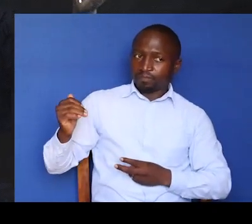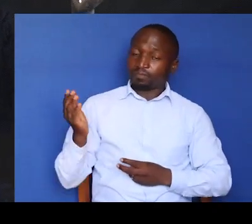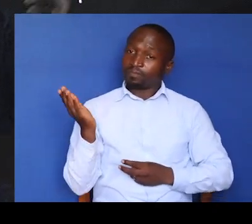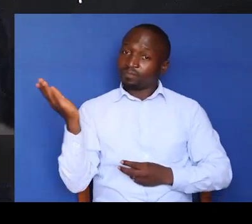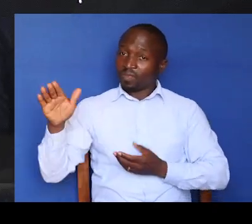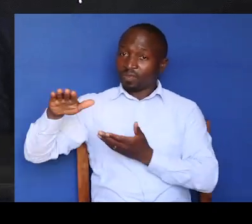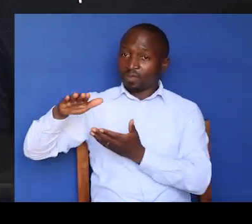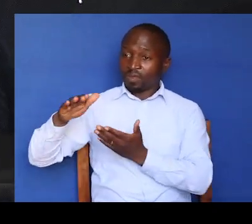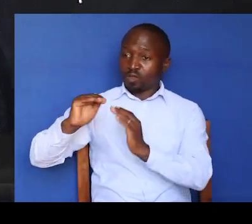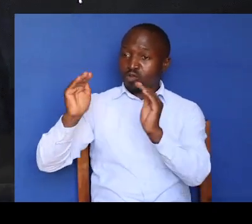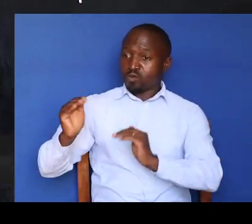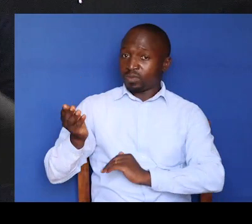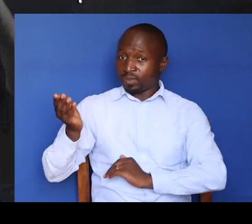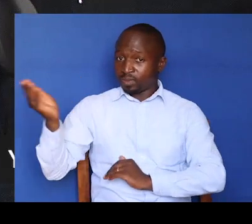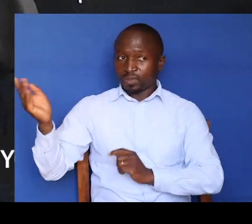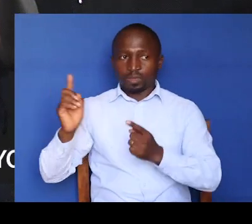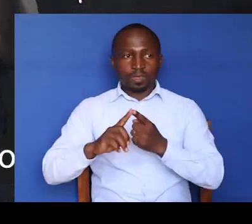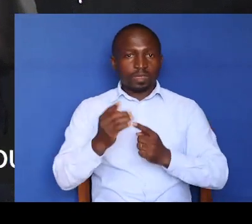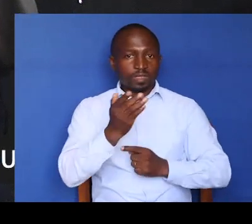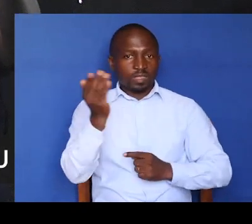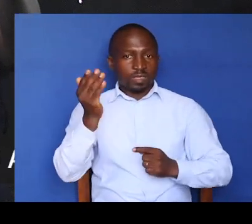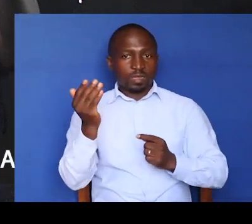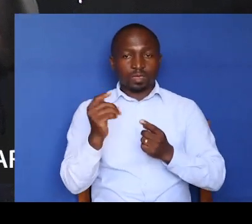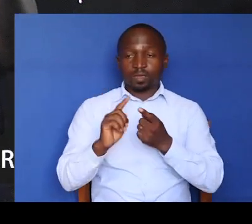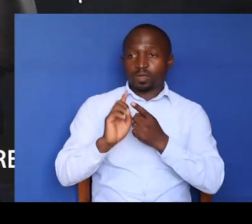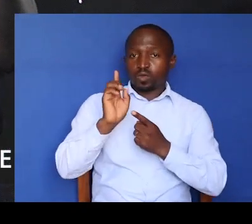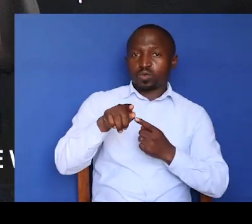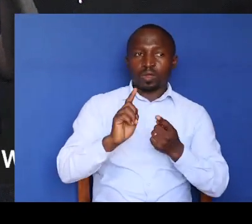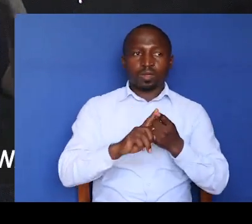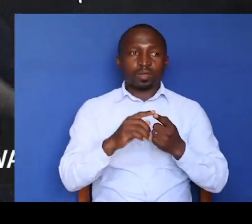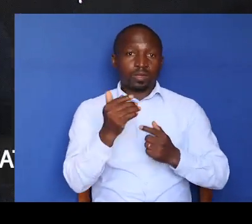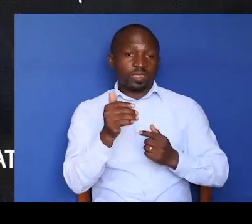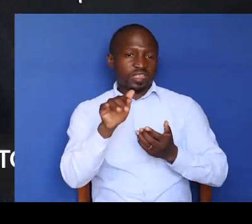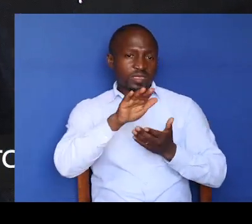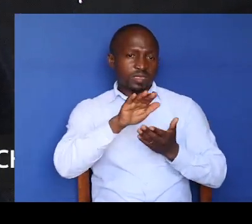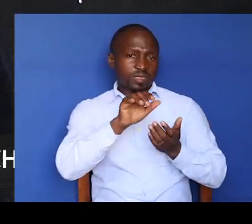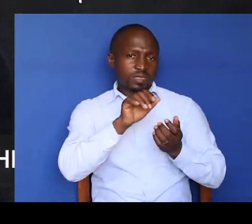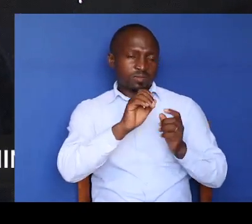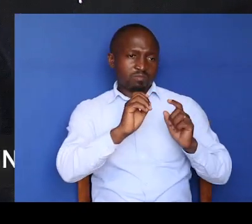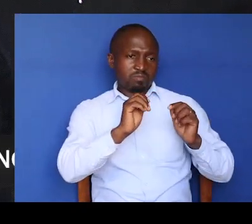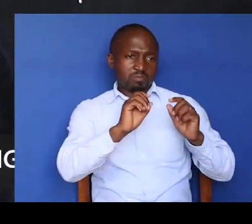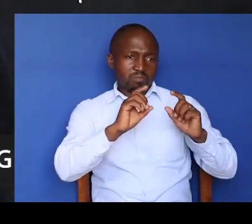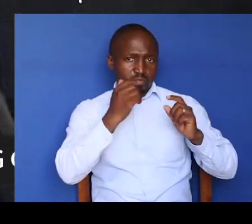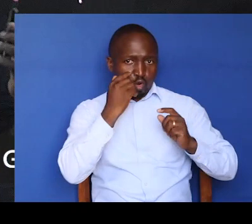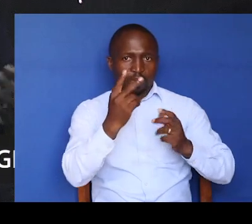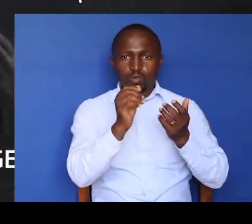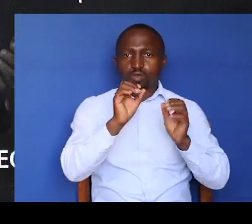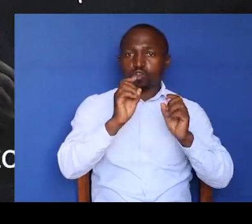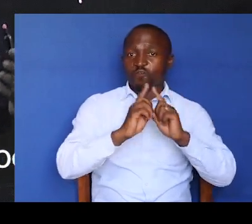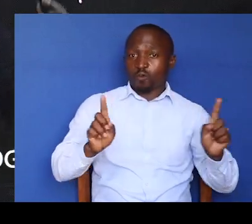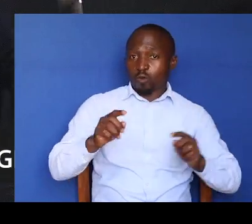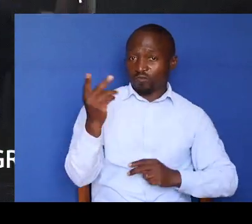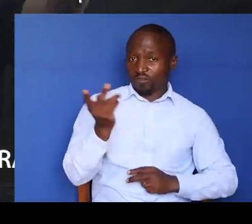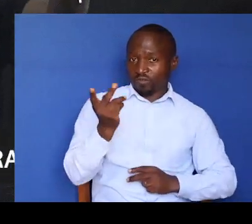This is distinctive feature. Also at here there is occurrence of considerable distinctive feature. It